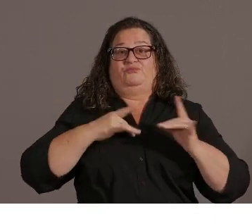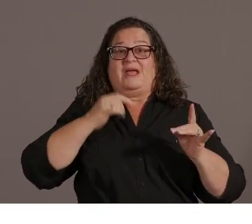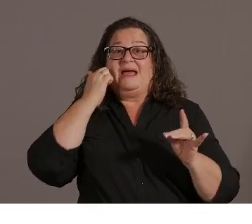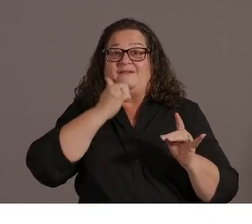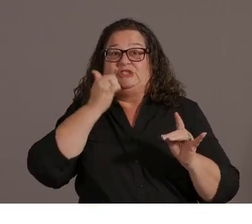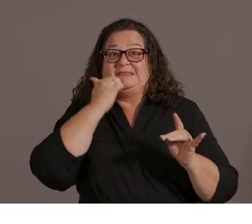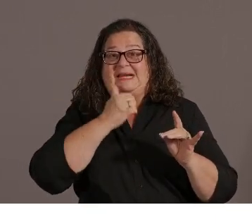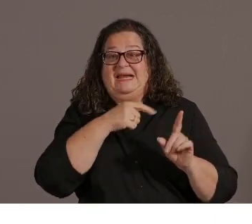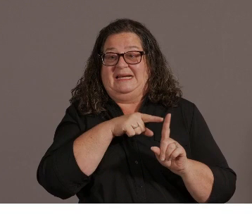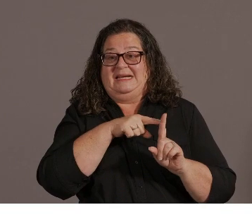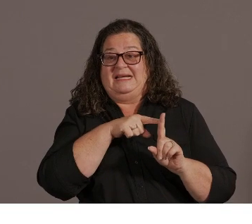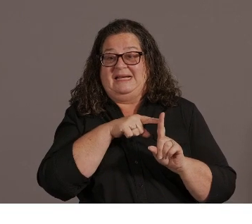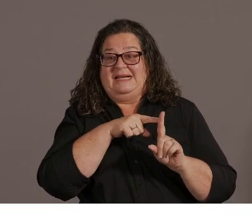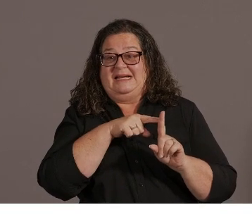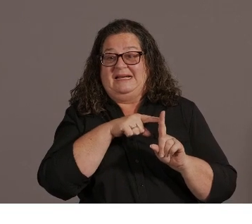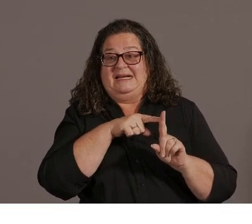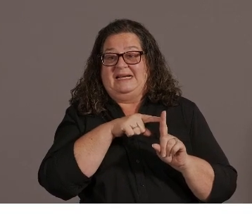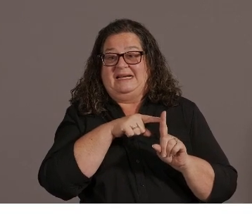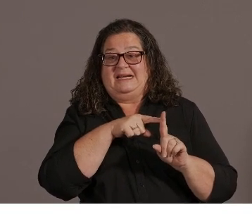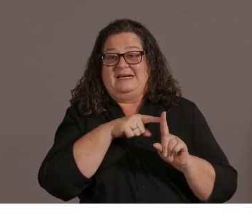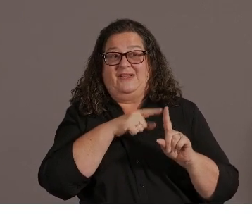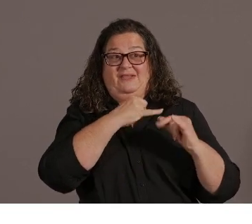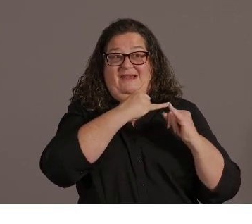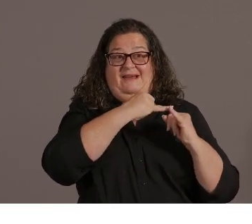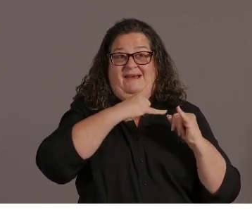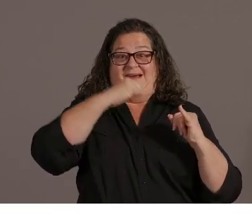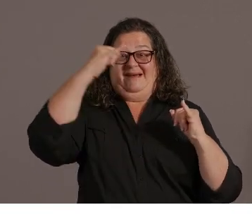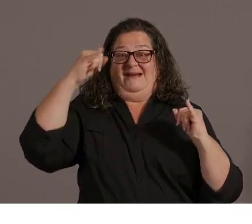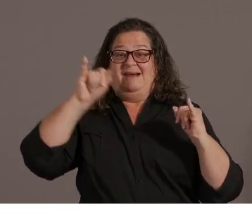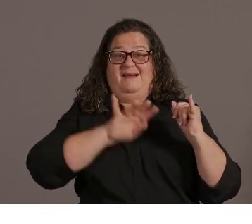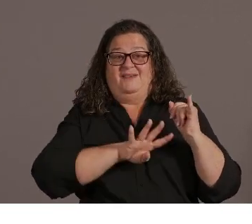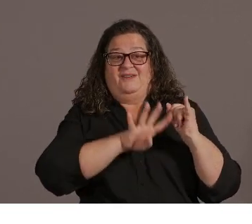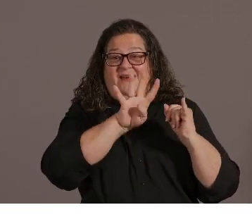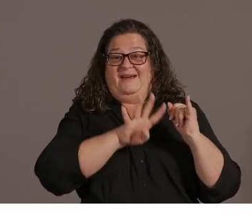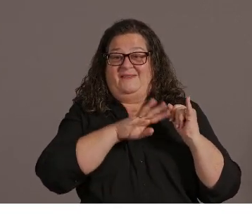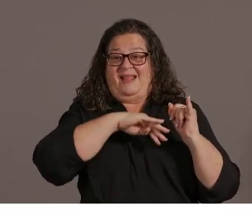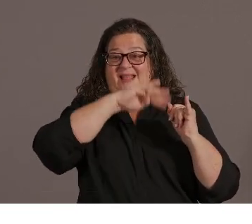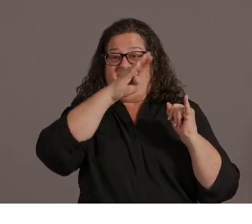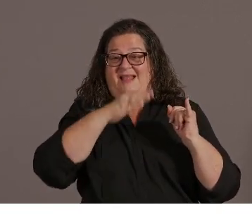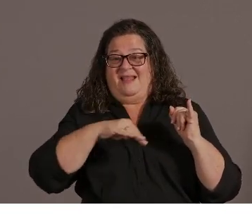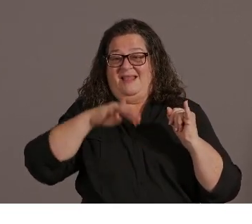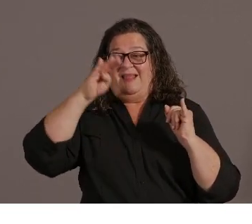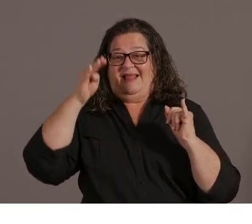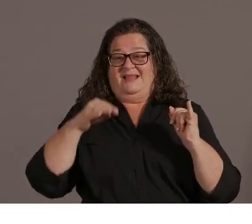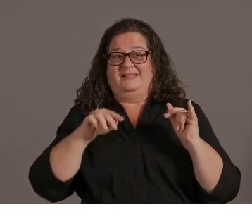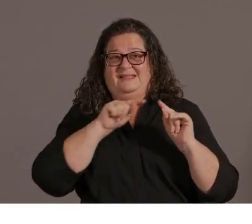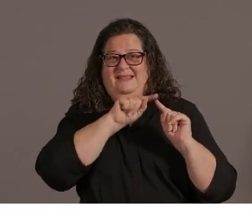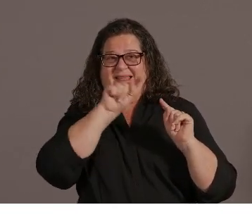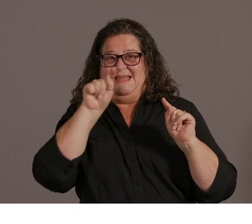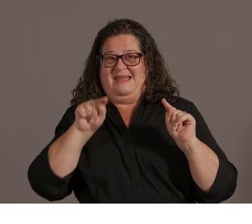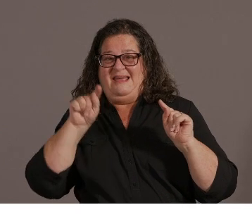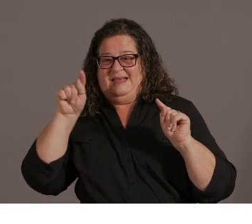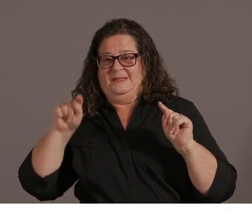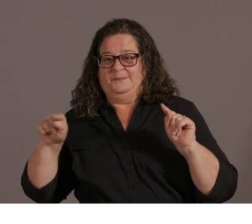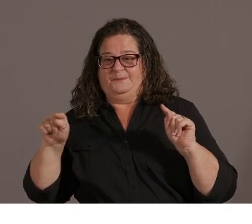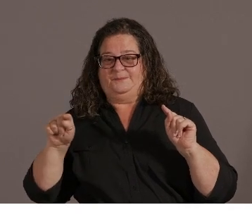our mitigation strategies and important events that we believe impacted or had an impact on